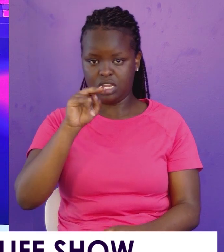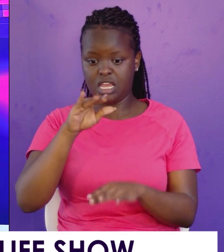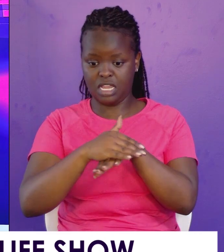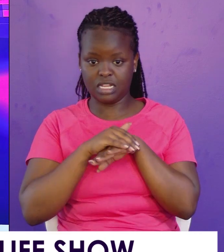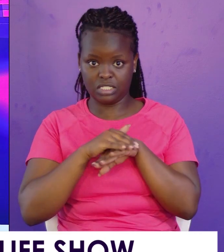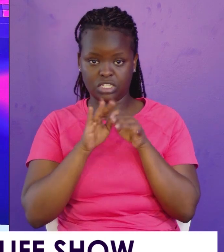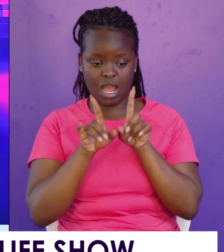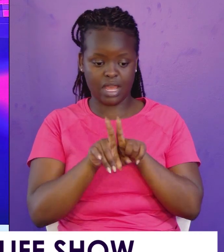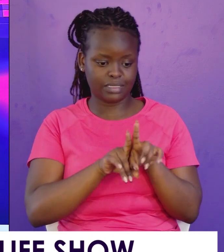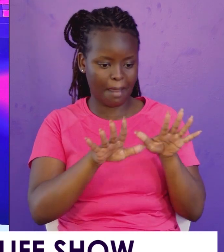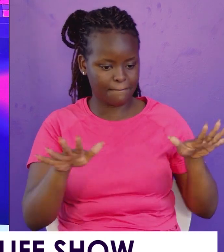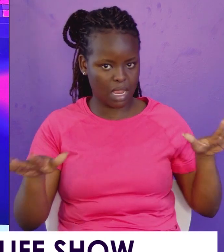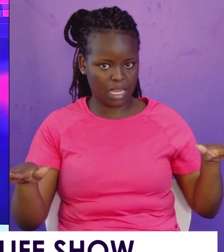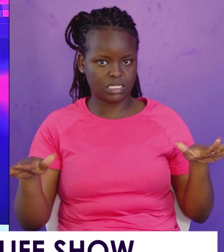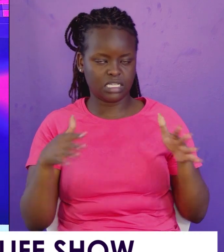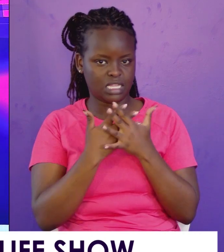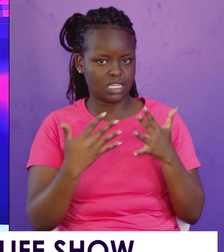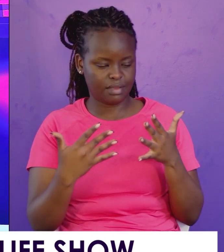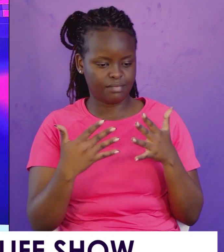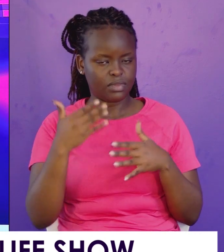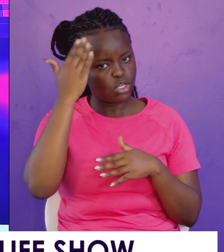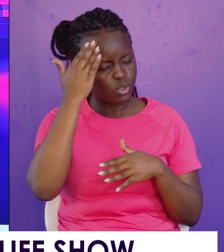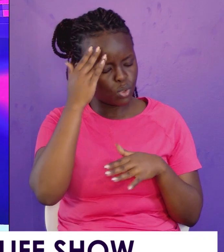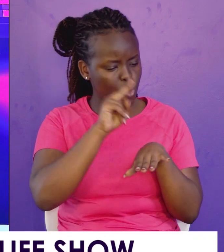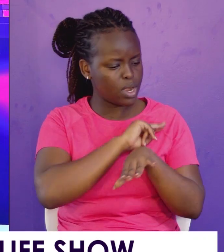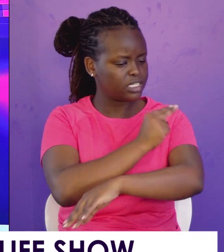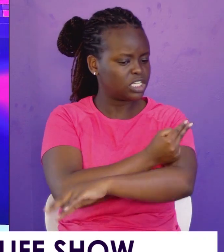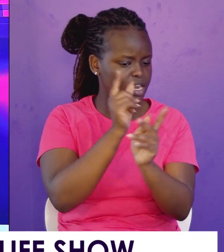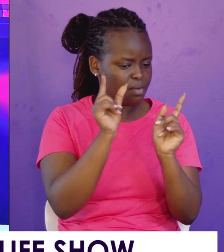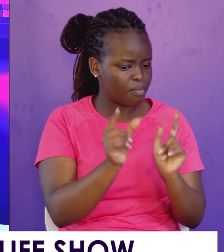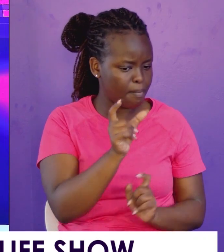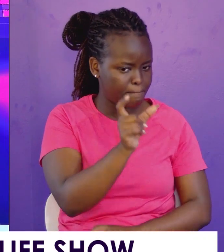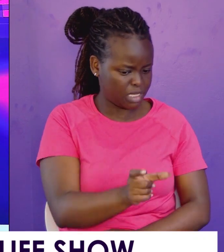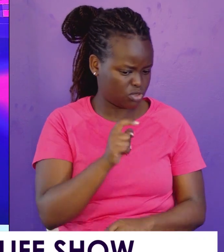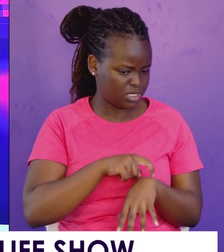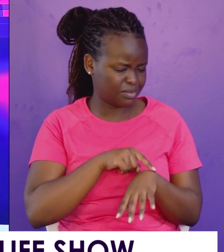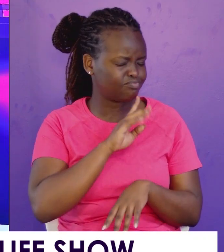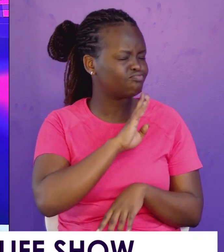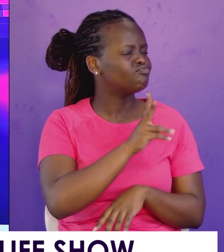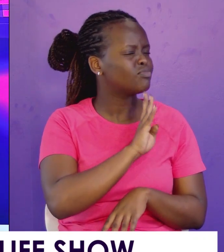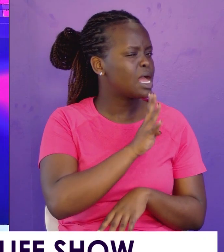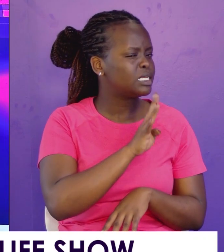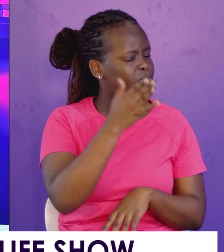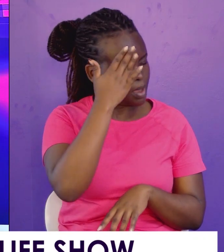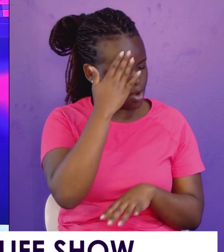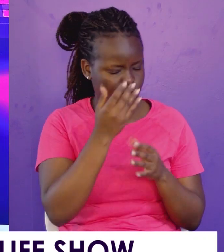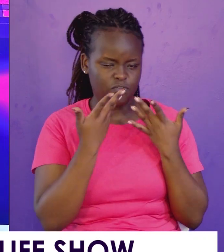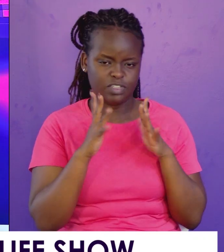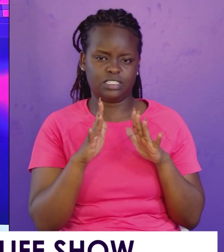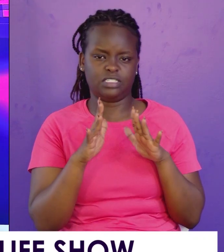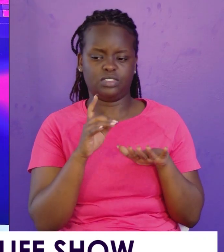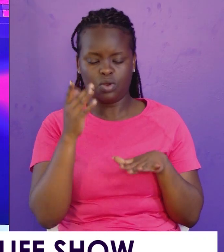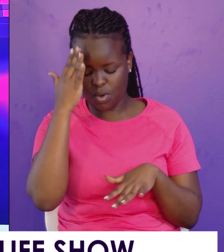They have basically, you know a Nigerian when he speaks. Yeah. You know a Nigerian when they do their Niger